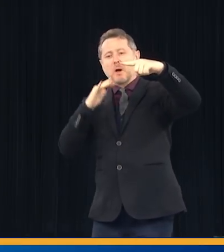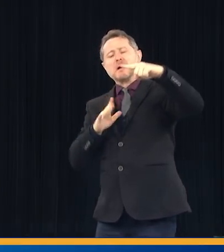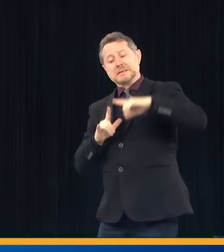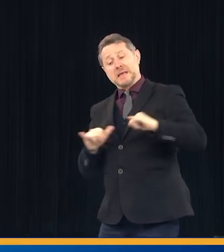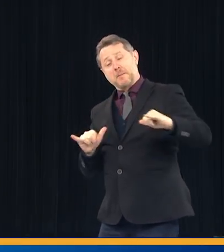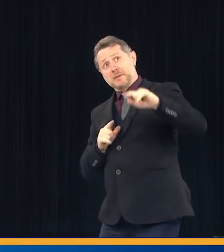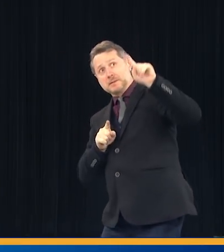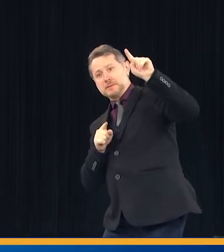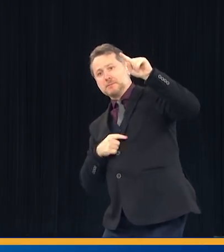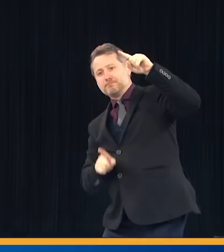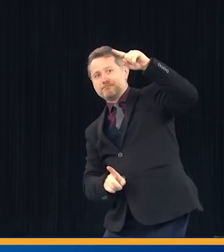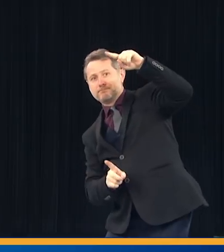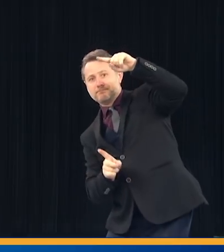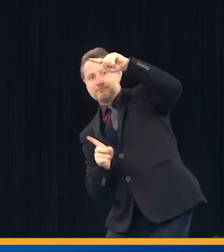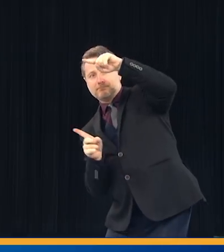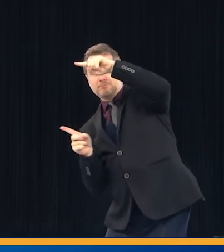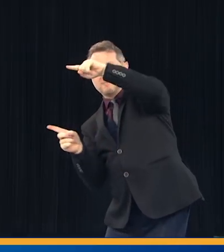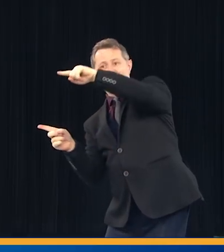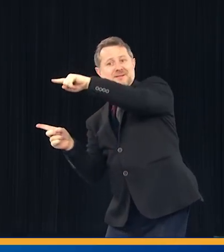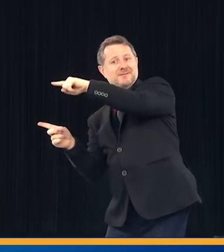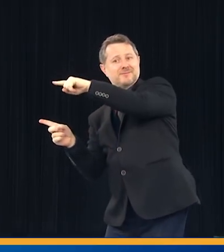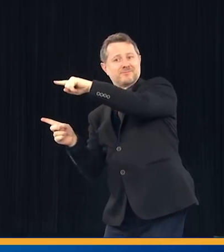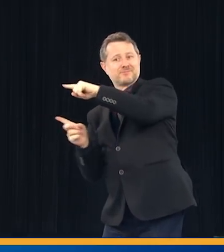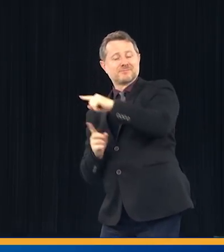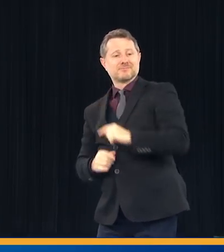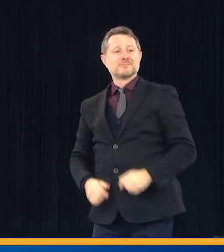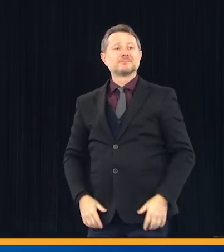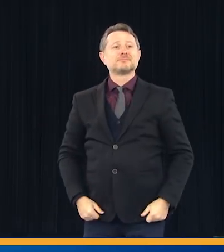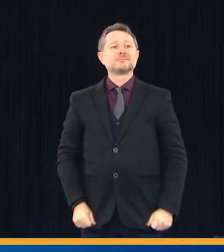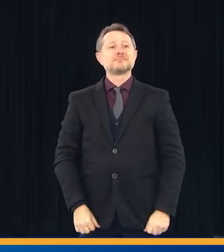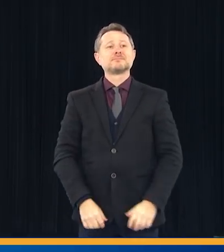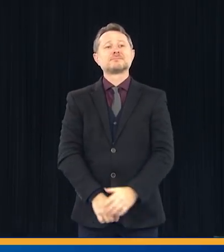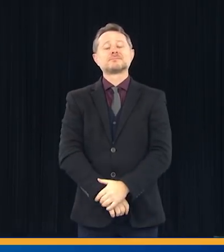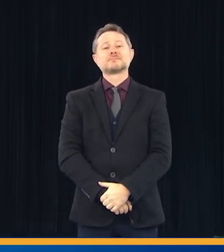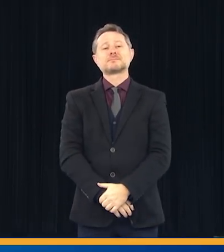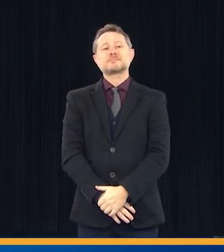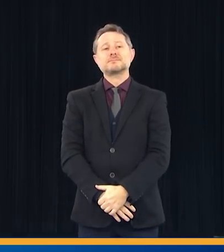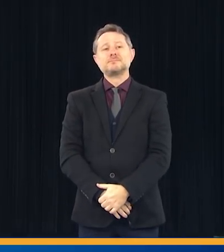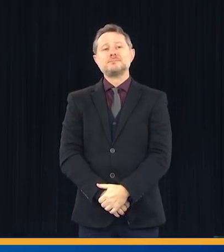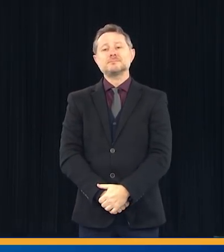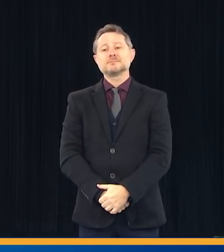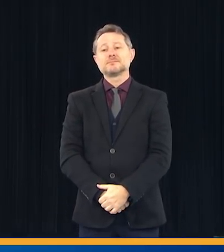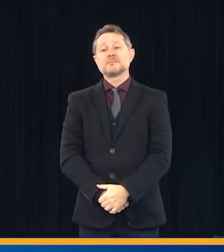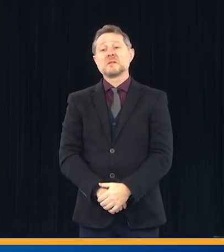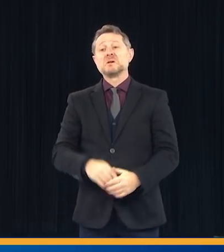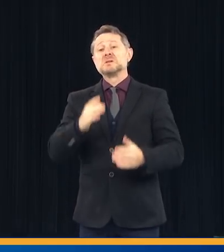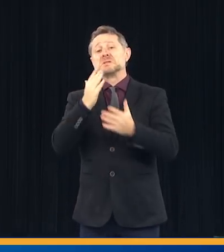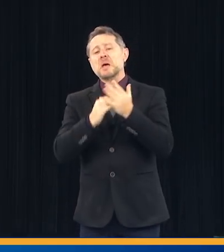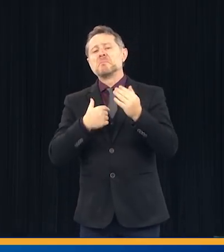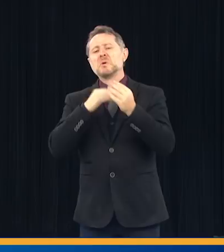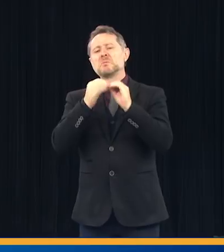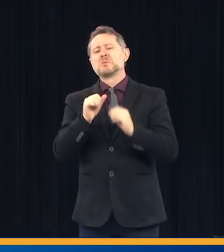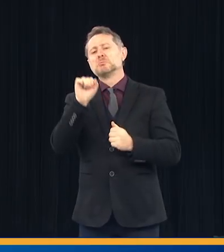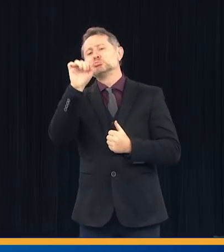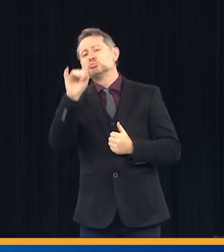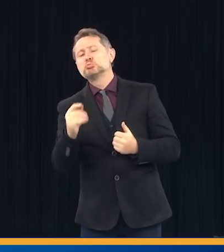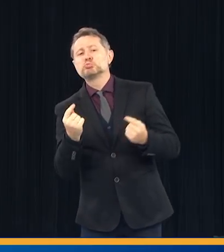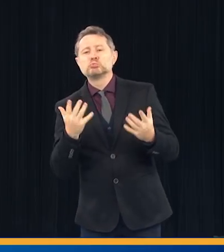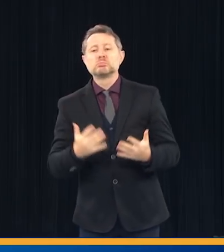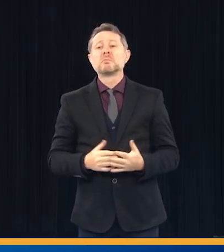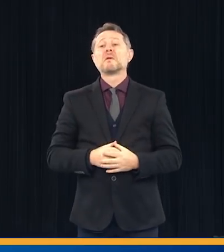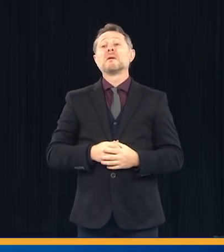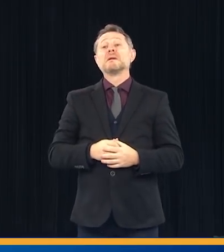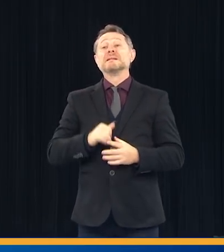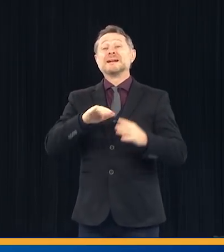we would need for that moment. A few updates. They still forecast the apex to be 14